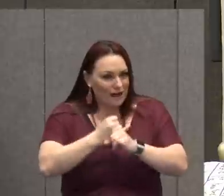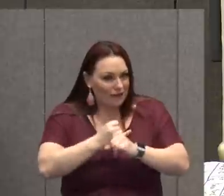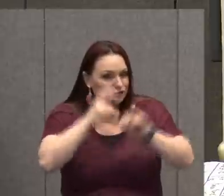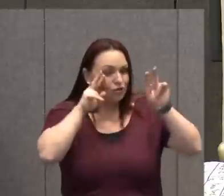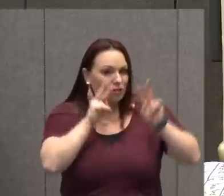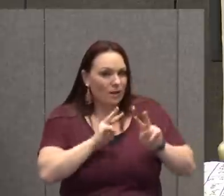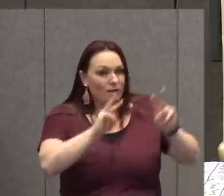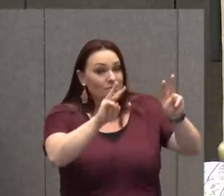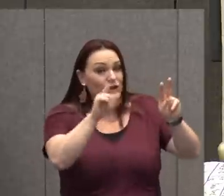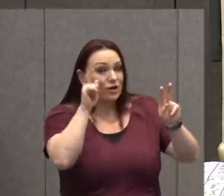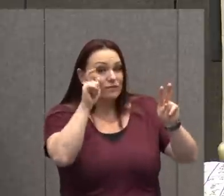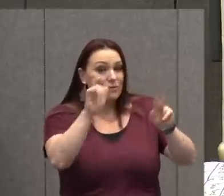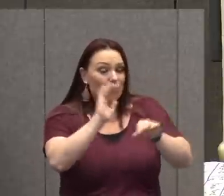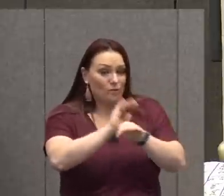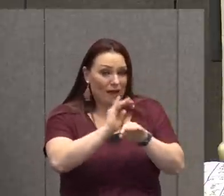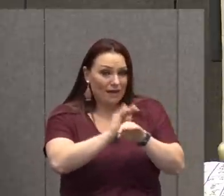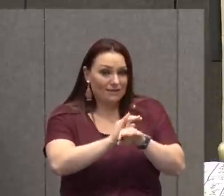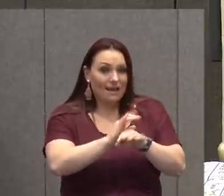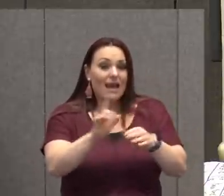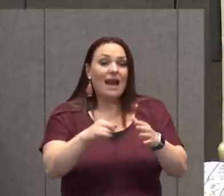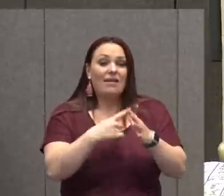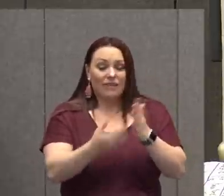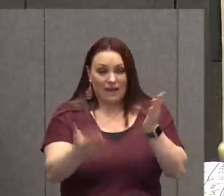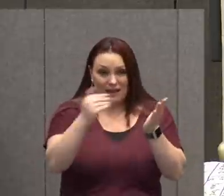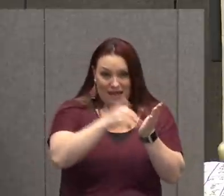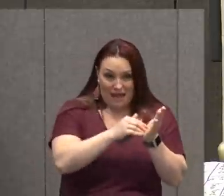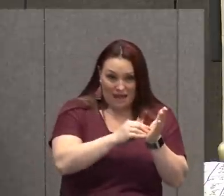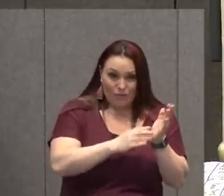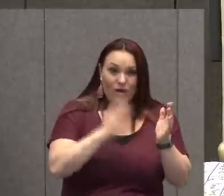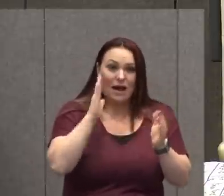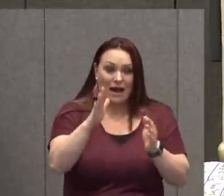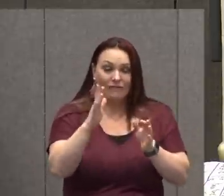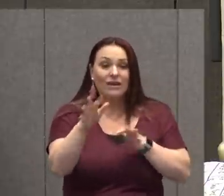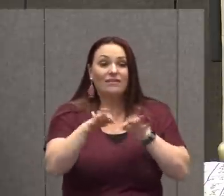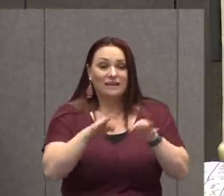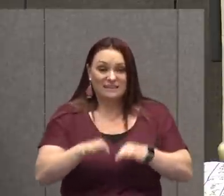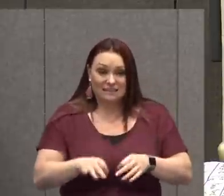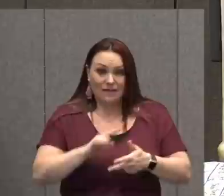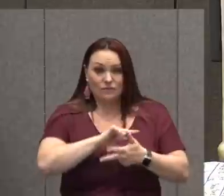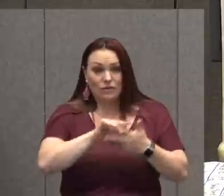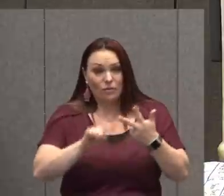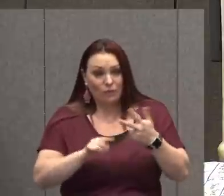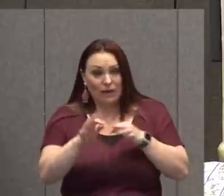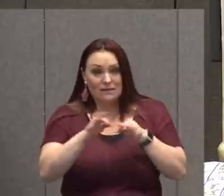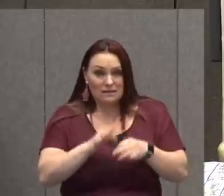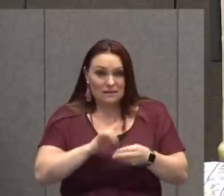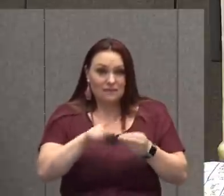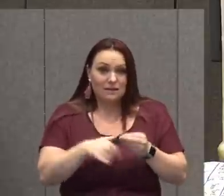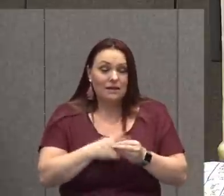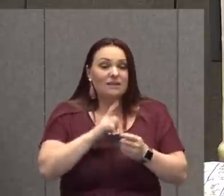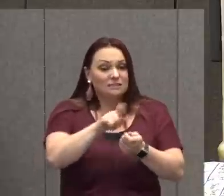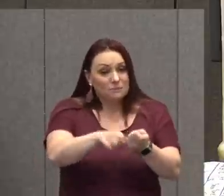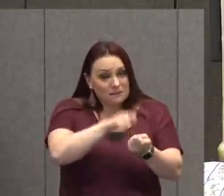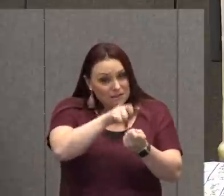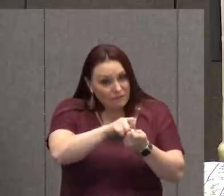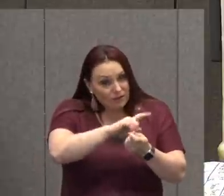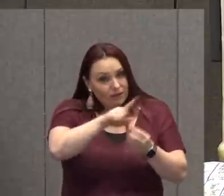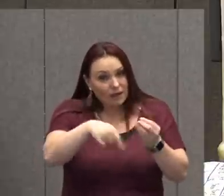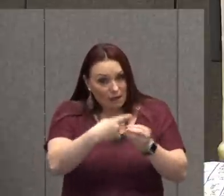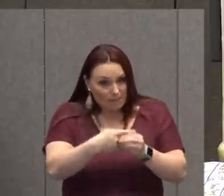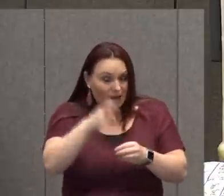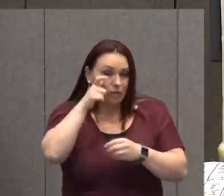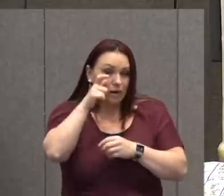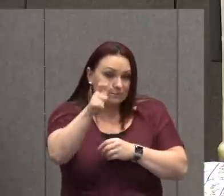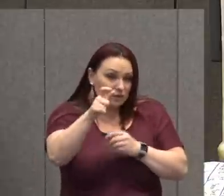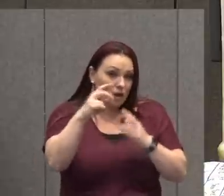just about itself, and it'll have three details that I have put in my notes specifically about Observe the Moon Night.